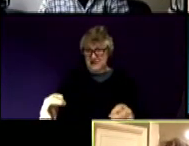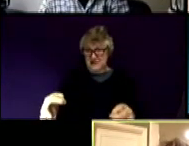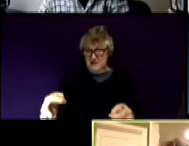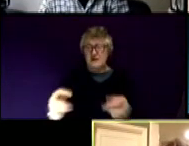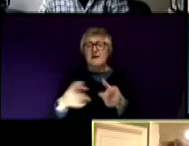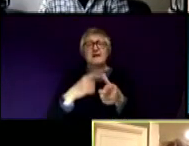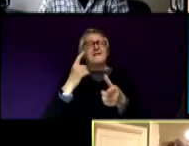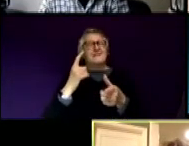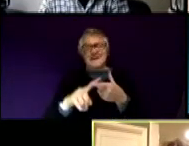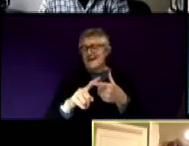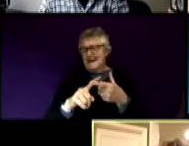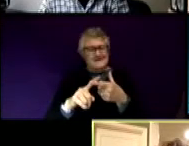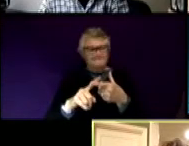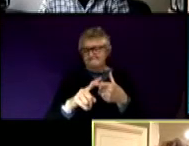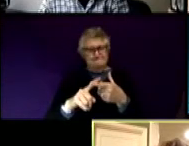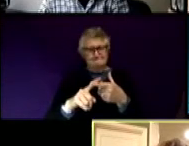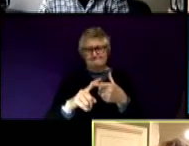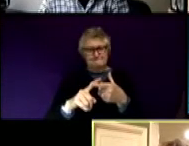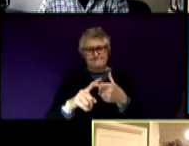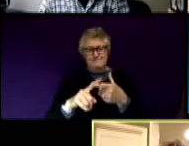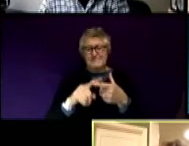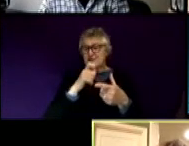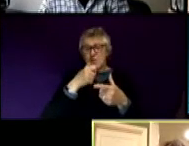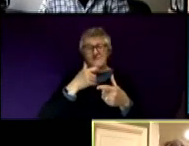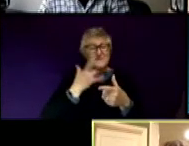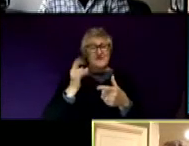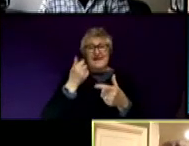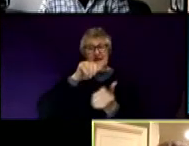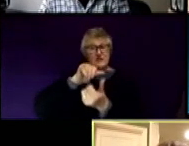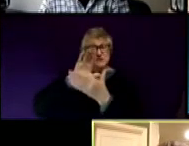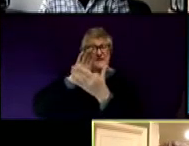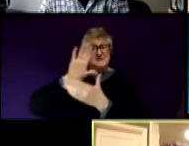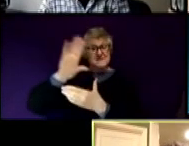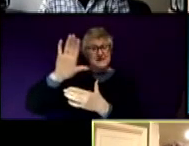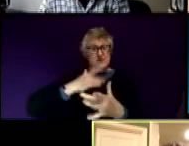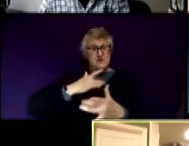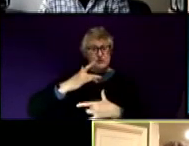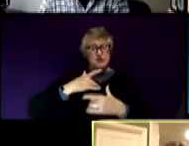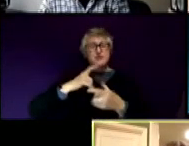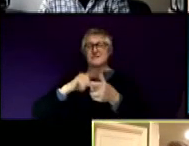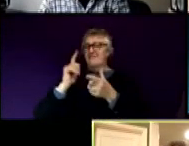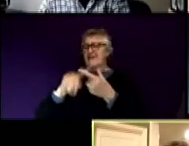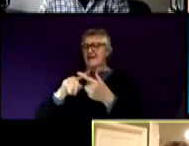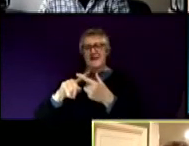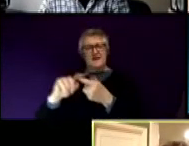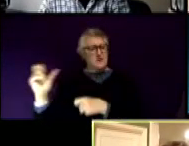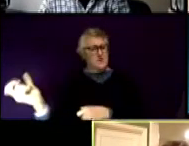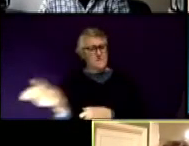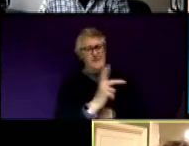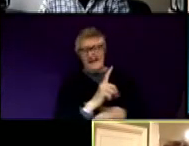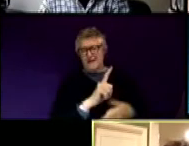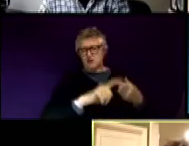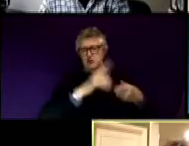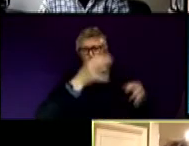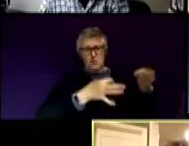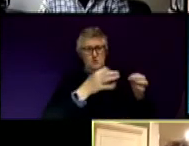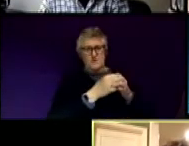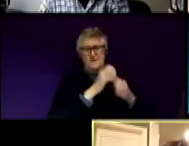court to address their concerns. That process, all of these things can take,